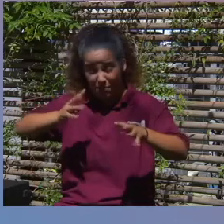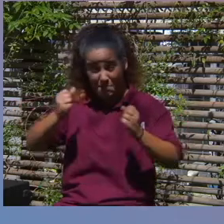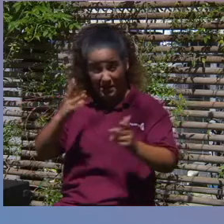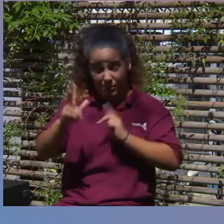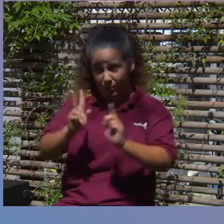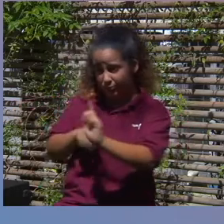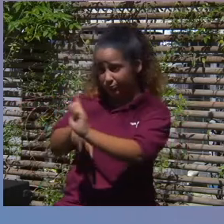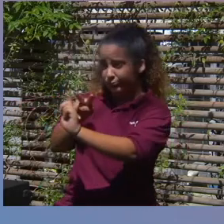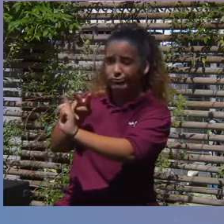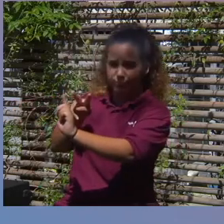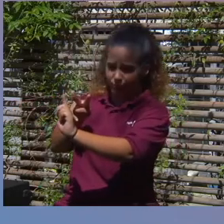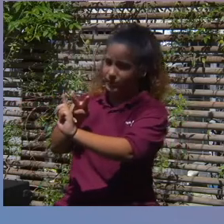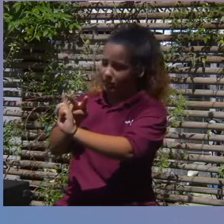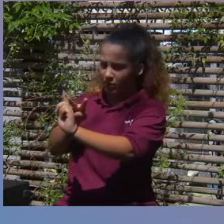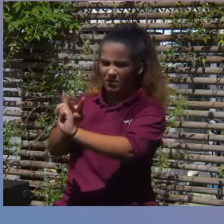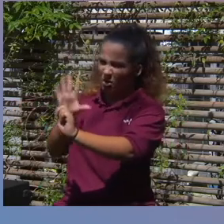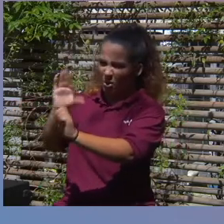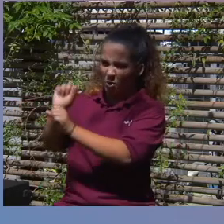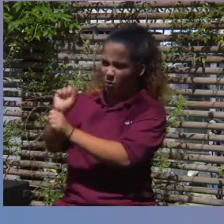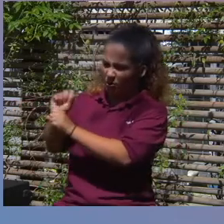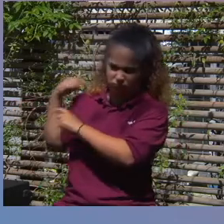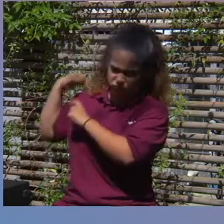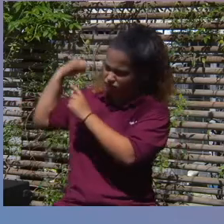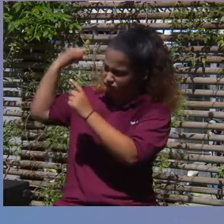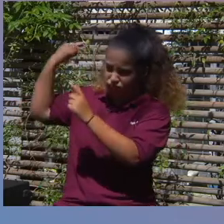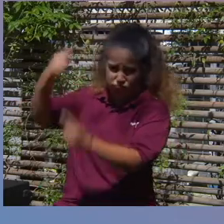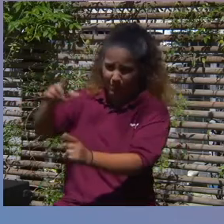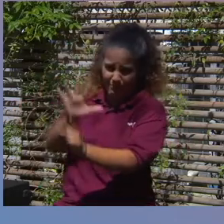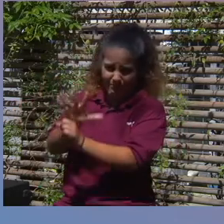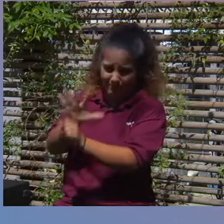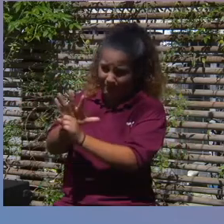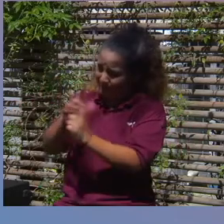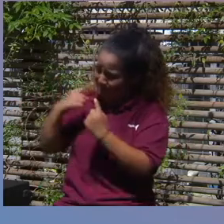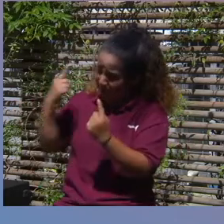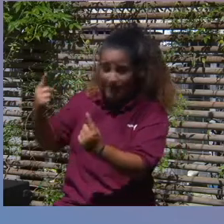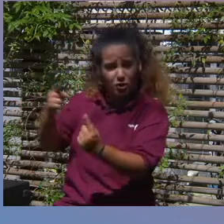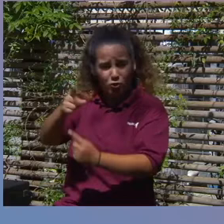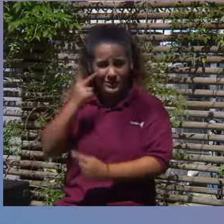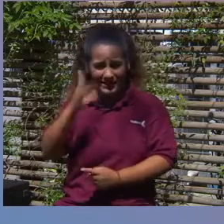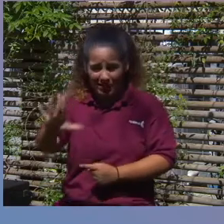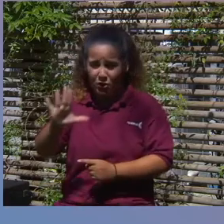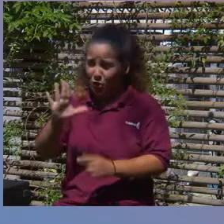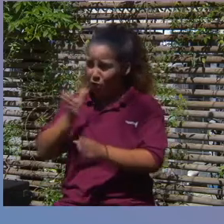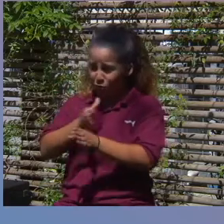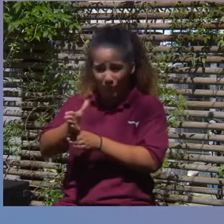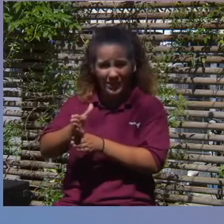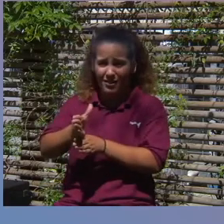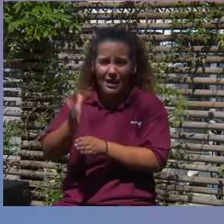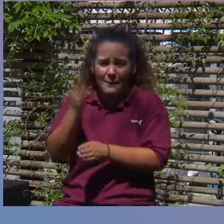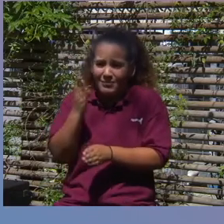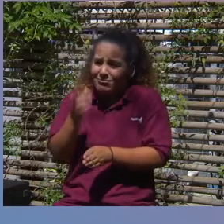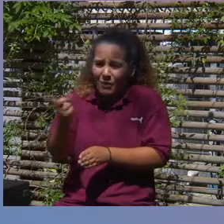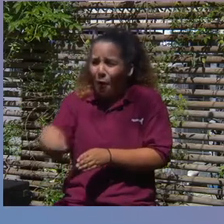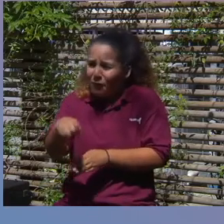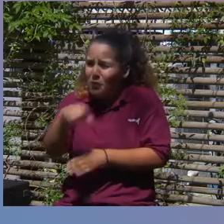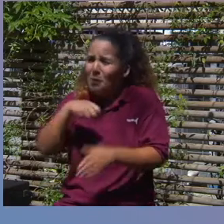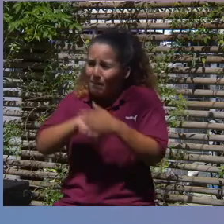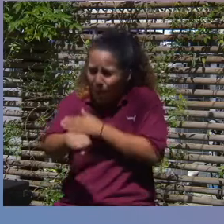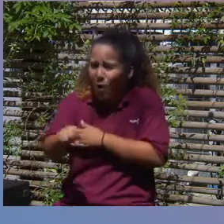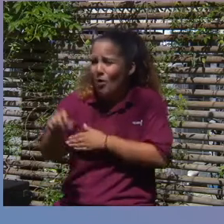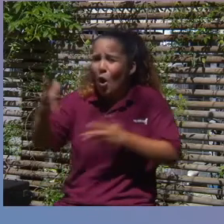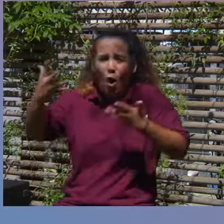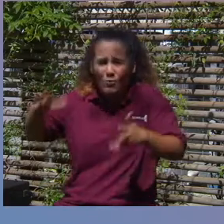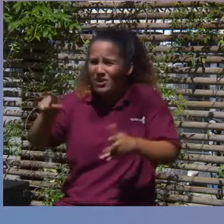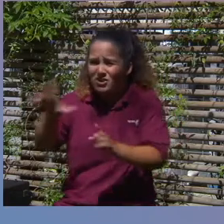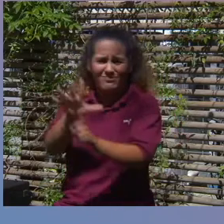icon, right? For many of us, if you're in your 30s, you have seen her career since your inception, right? She was a